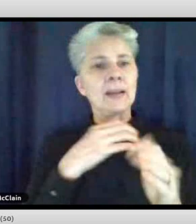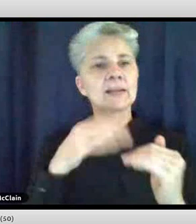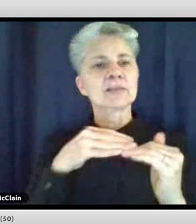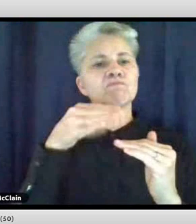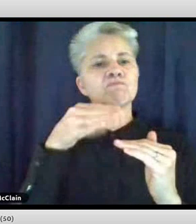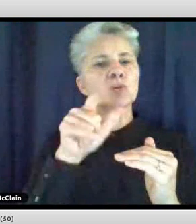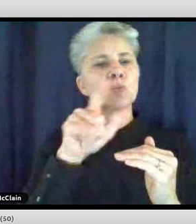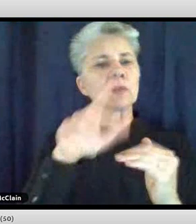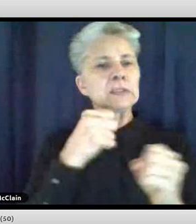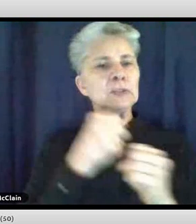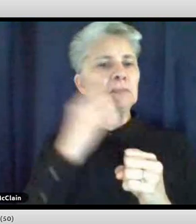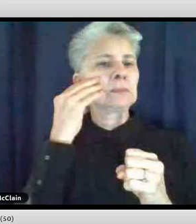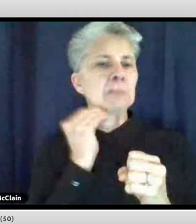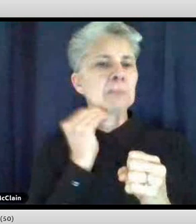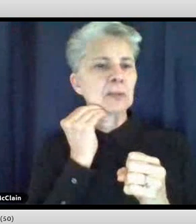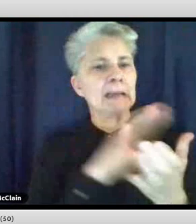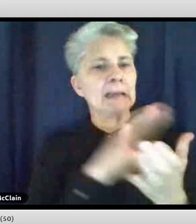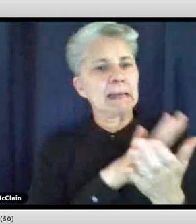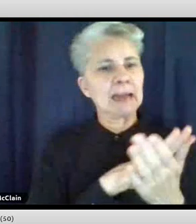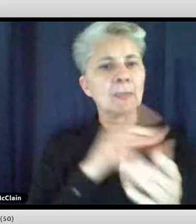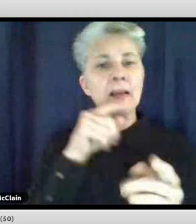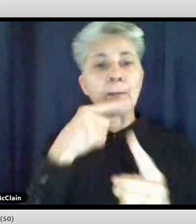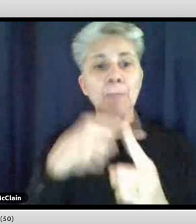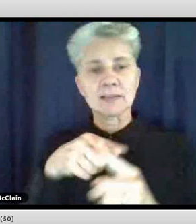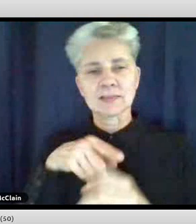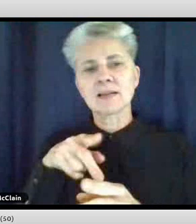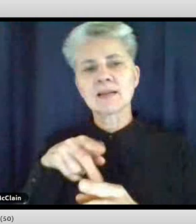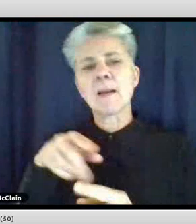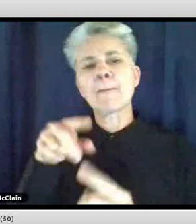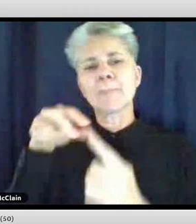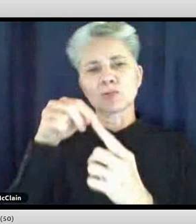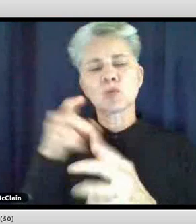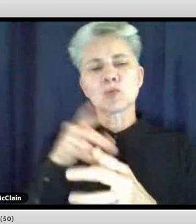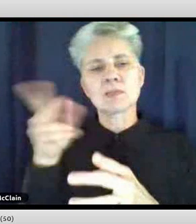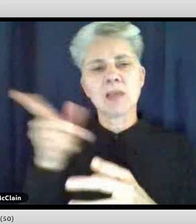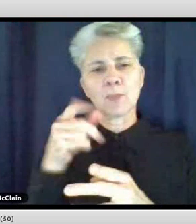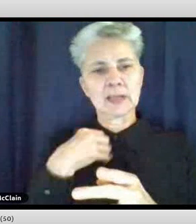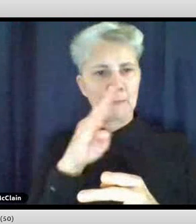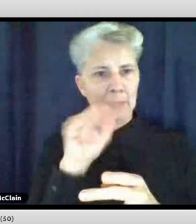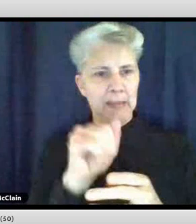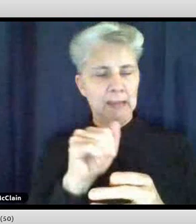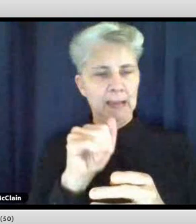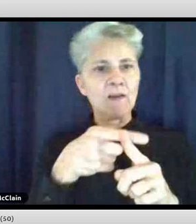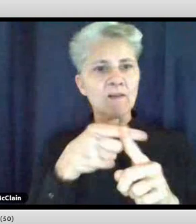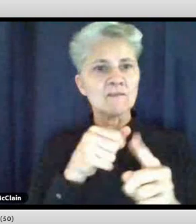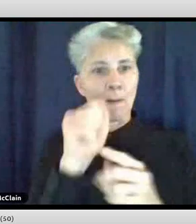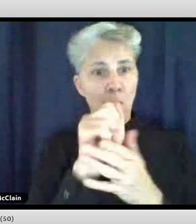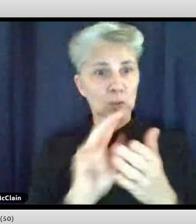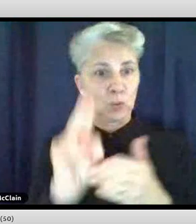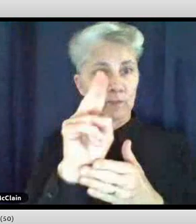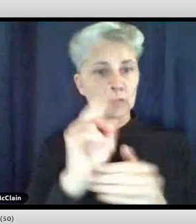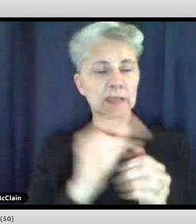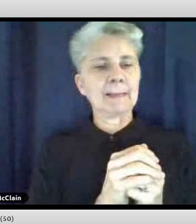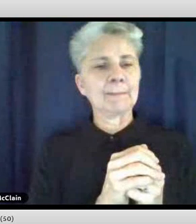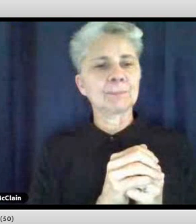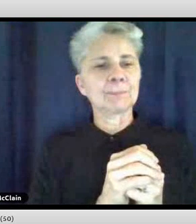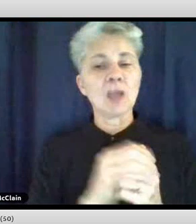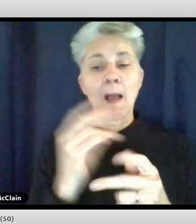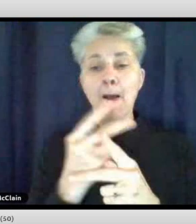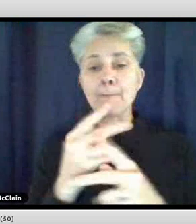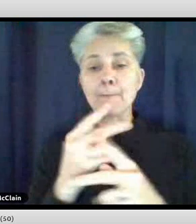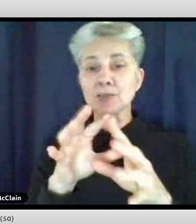collection development, and organization of information, among other courses. Stephanie serves on both regional and state library